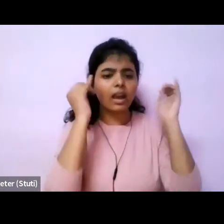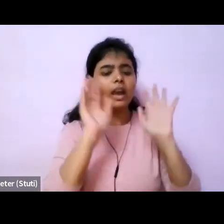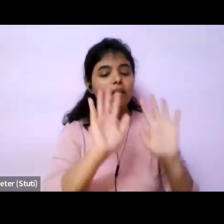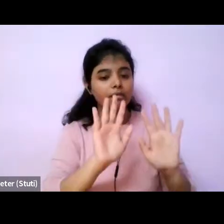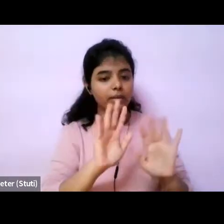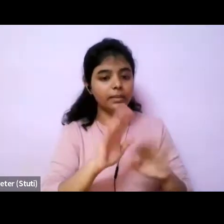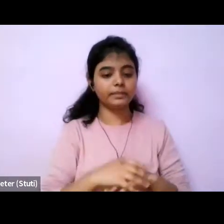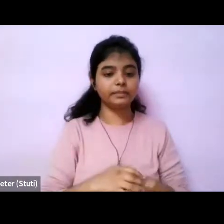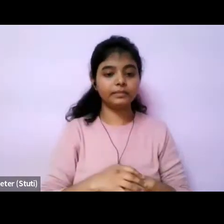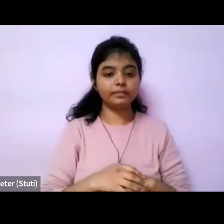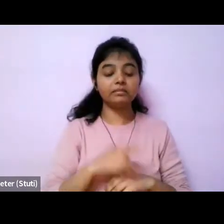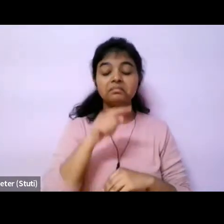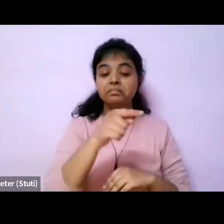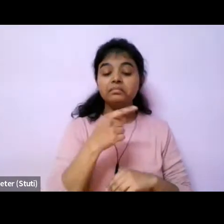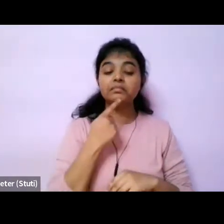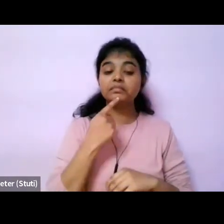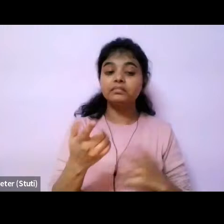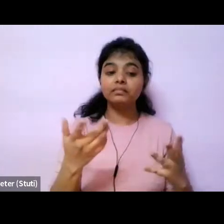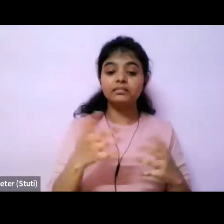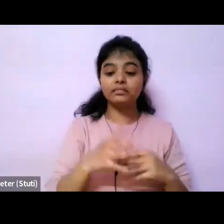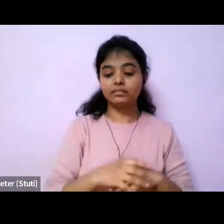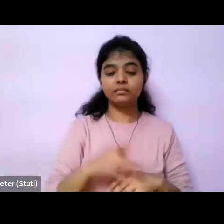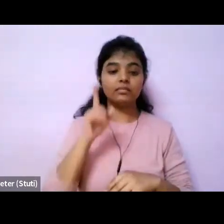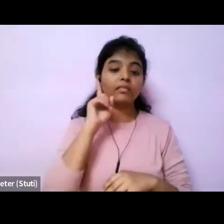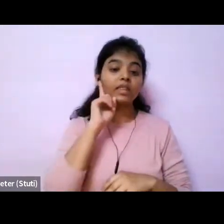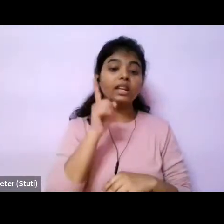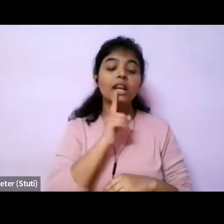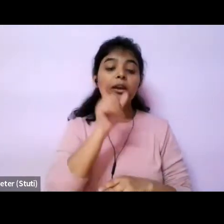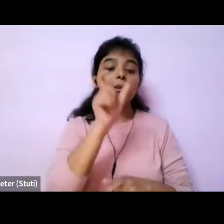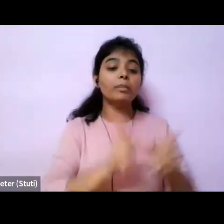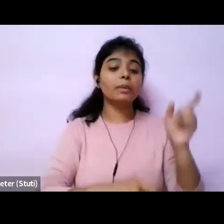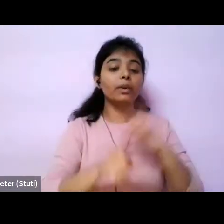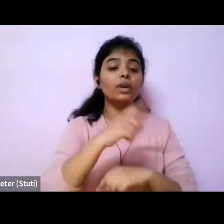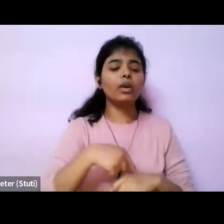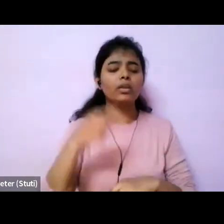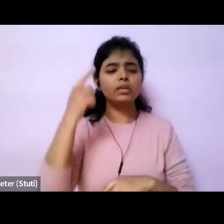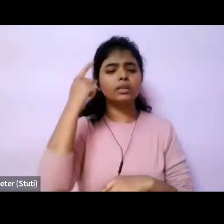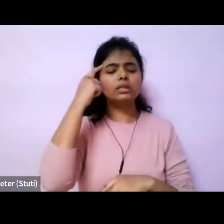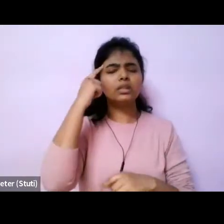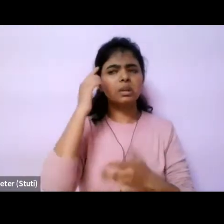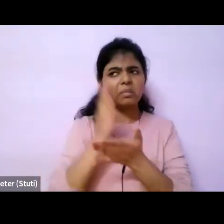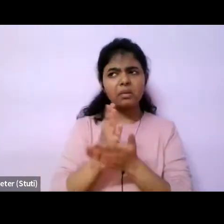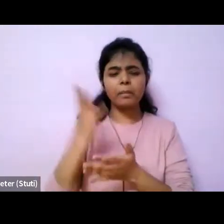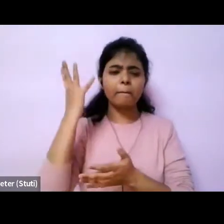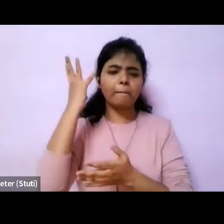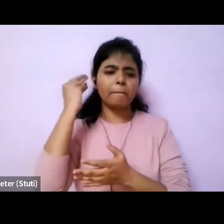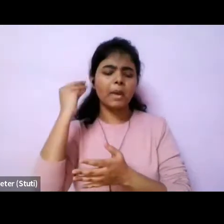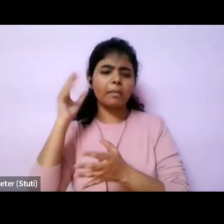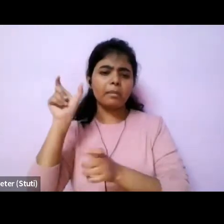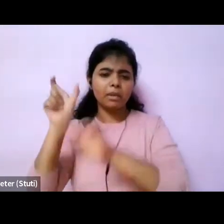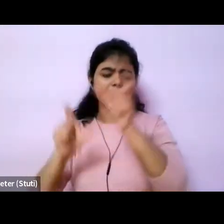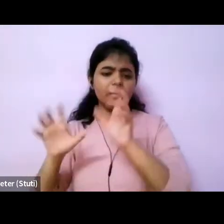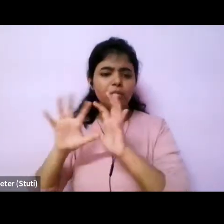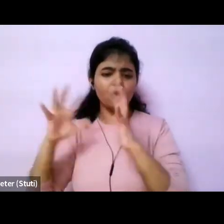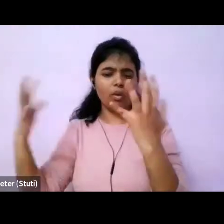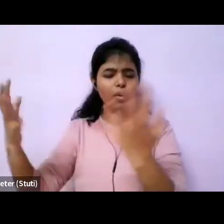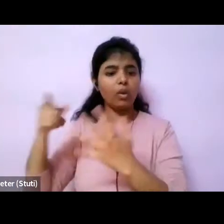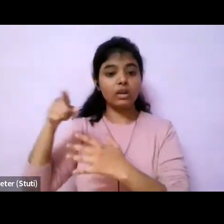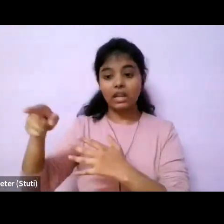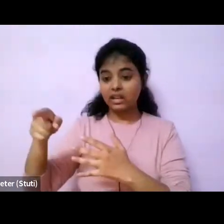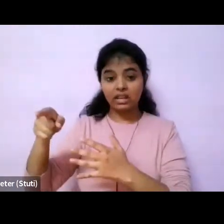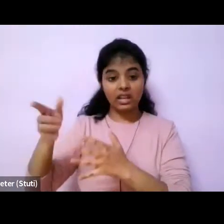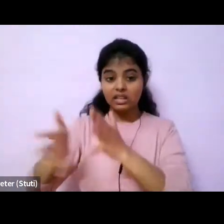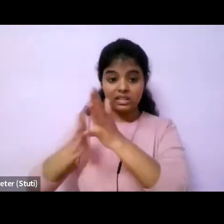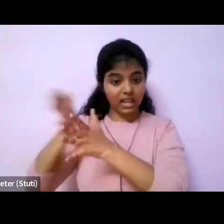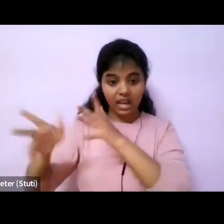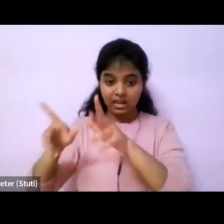how often with sign language, deaf people come to believe that, quote, normal people who could not sign were disabled, whereas deaf